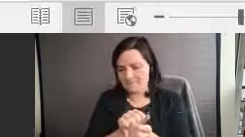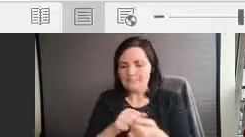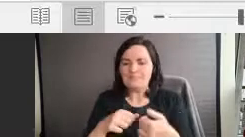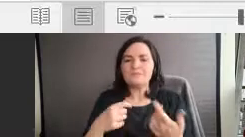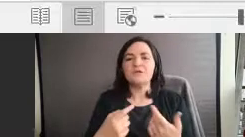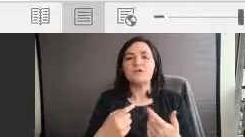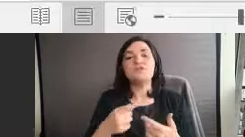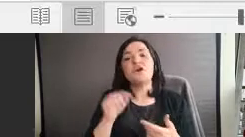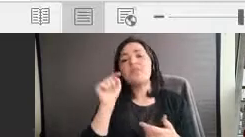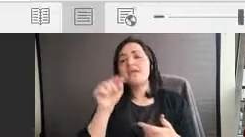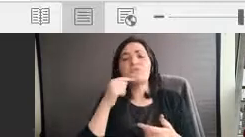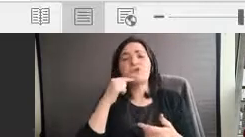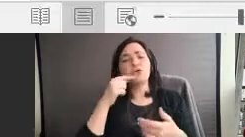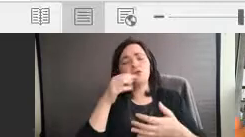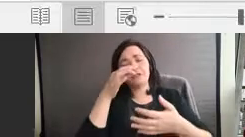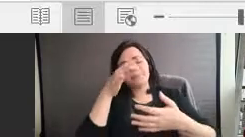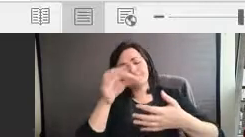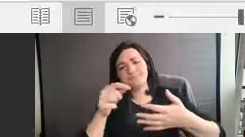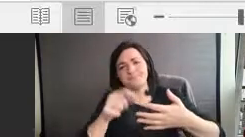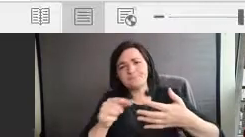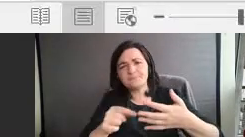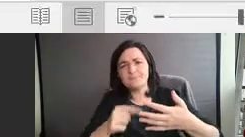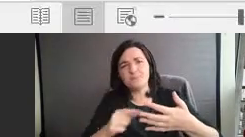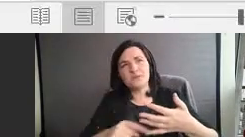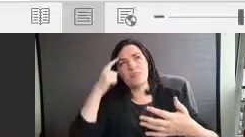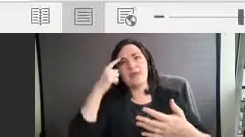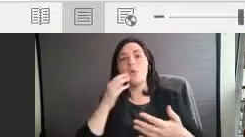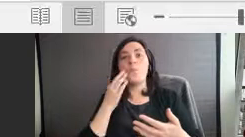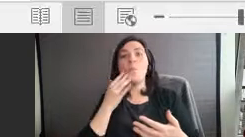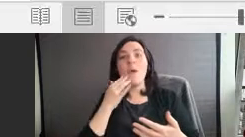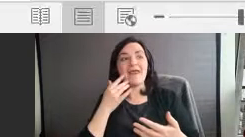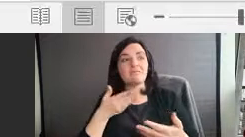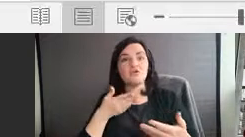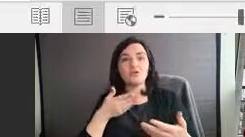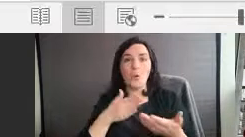to you about what you want to talk about with your dissertation supervisor.